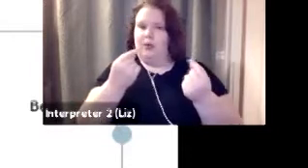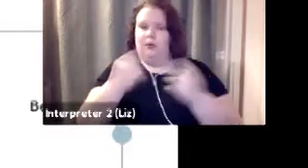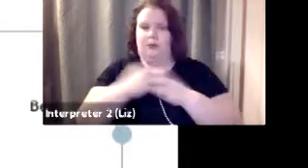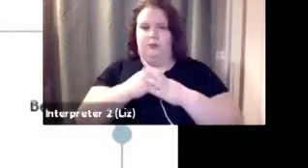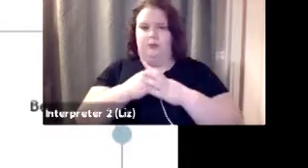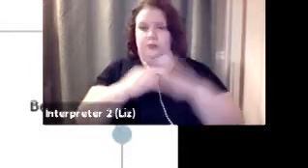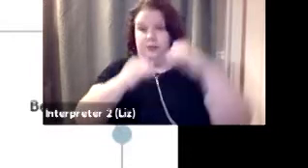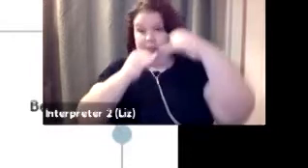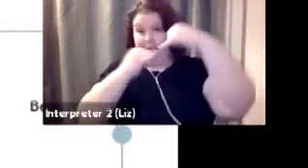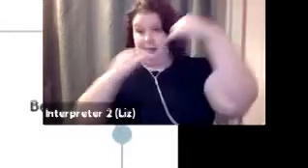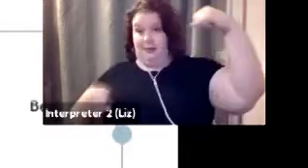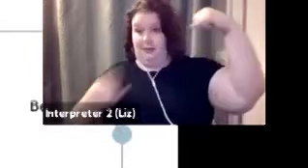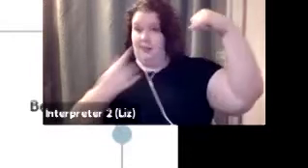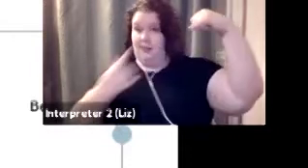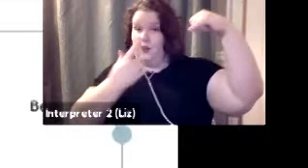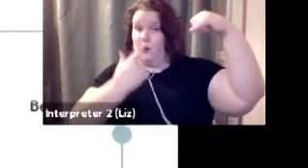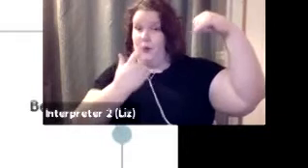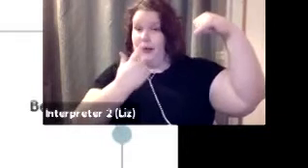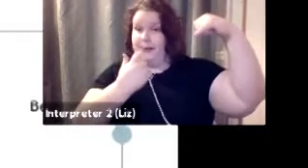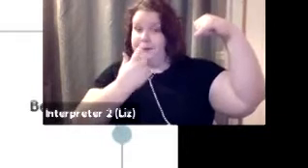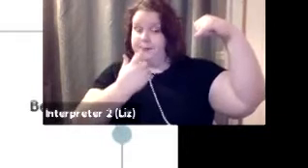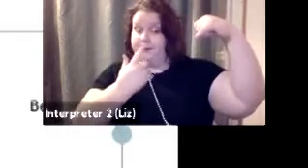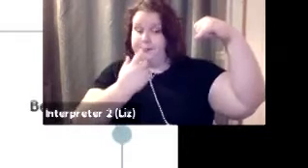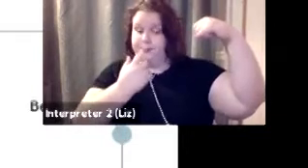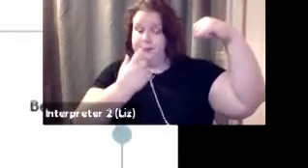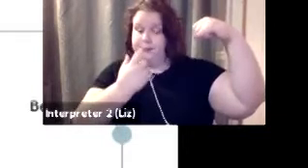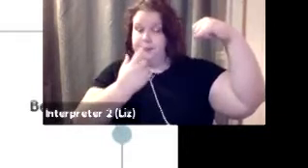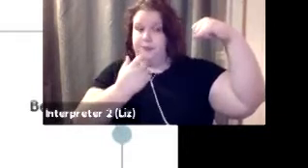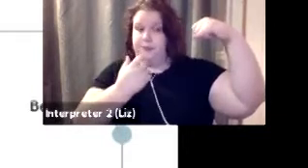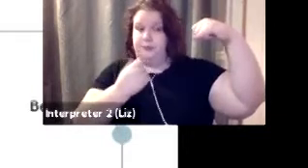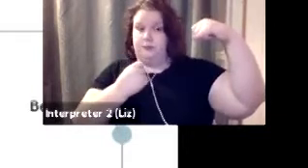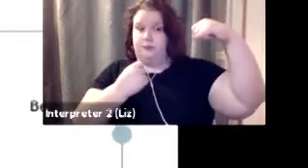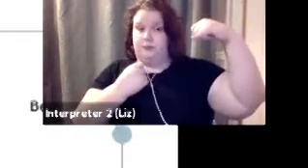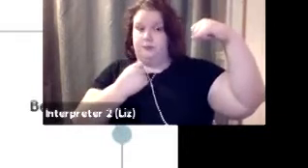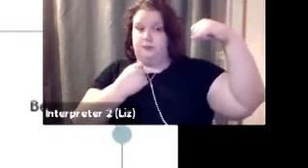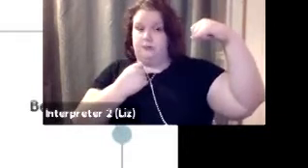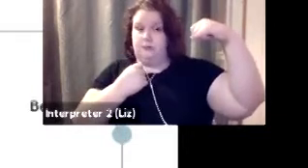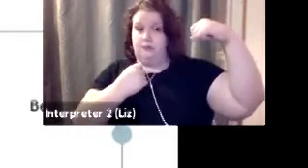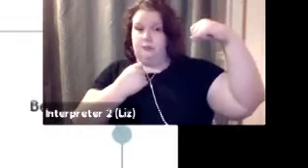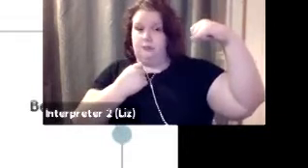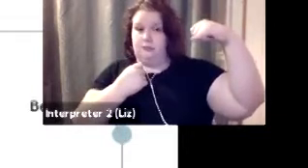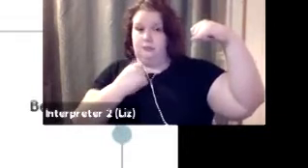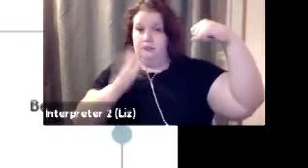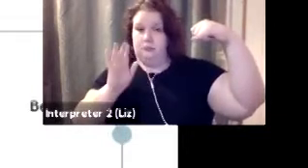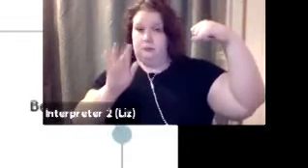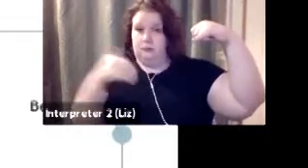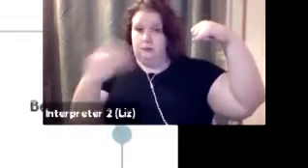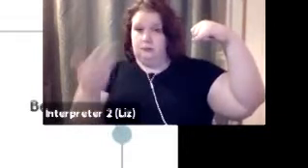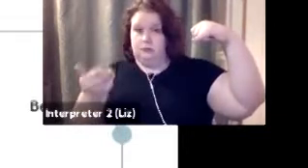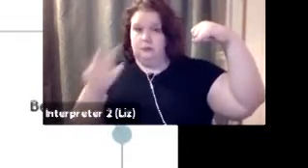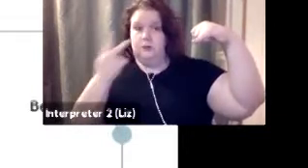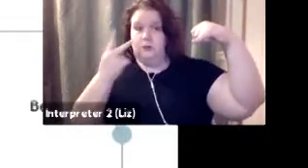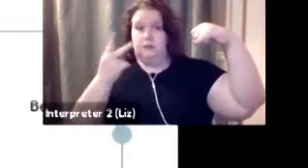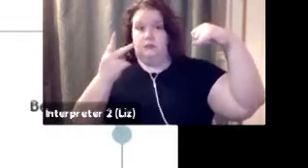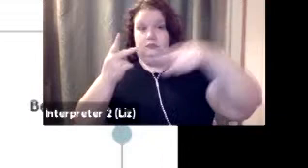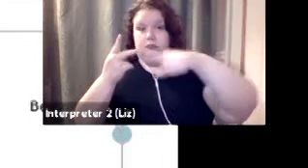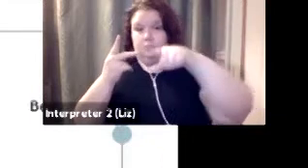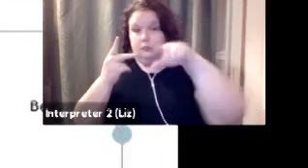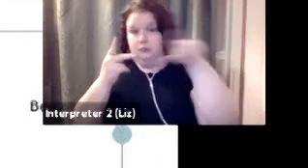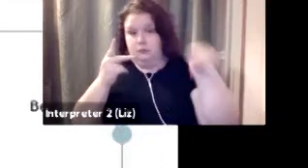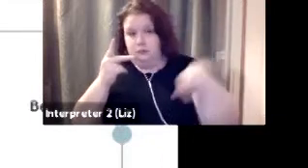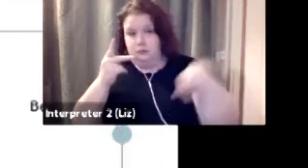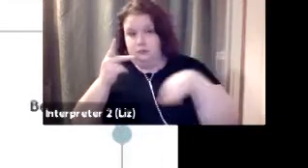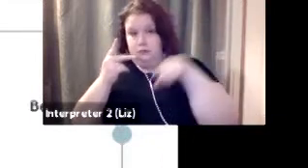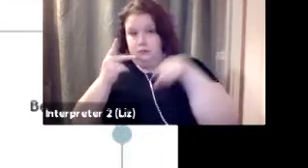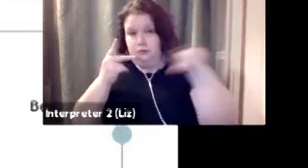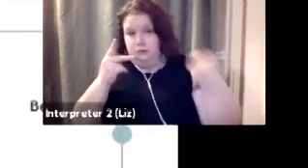uh, as you see on the screen would suggest, uh, as you click one more, uh, you'll see then that we're looking to address this group of